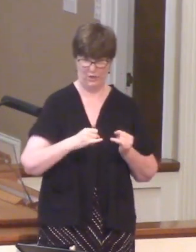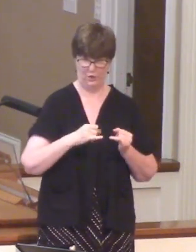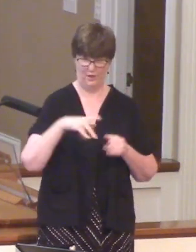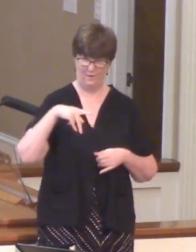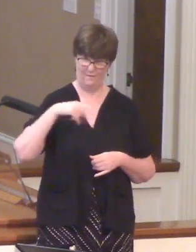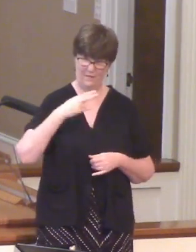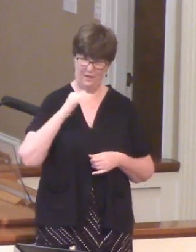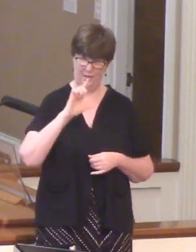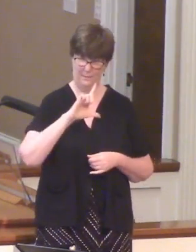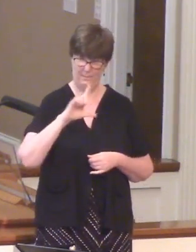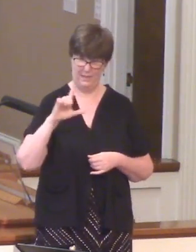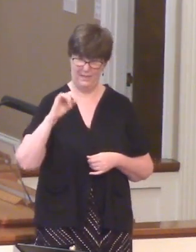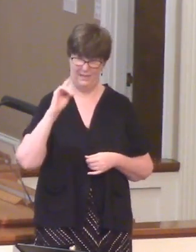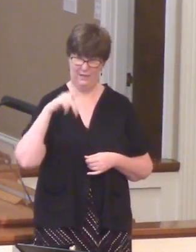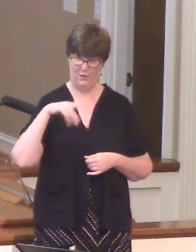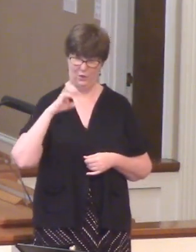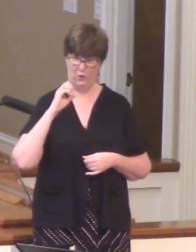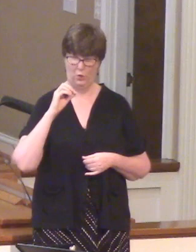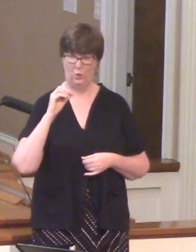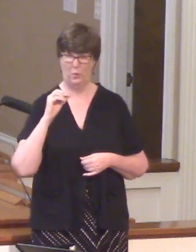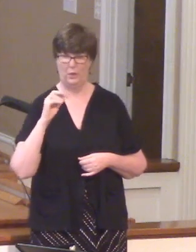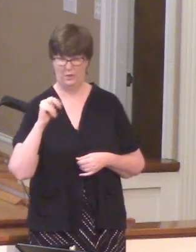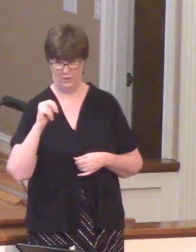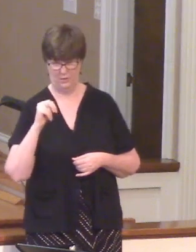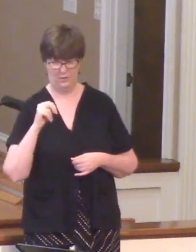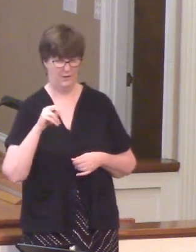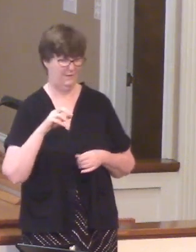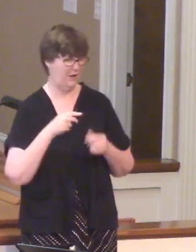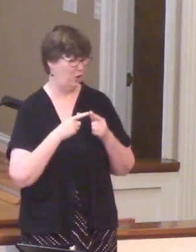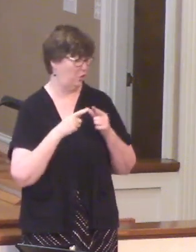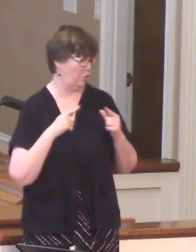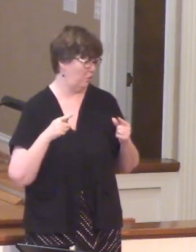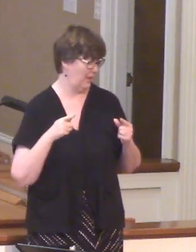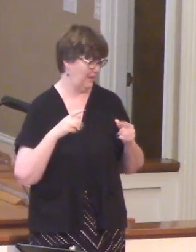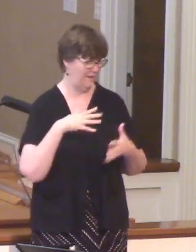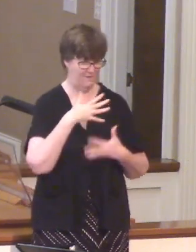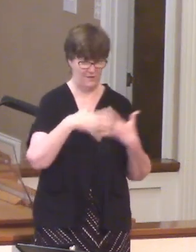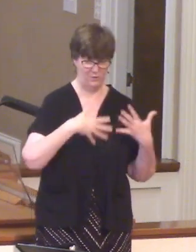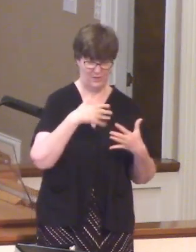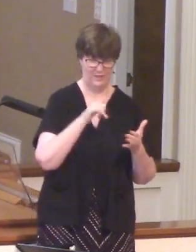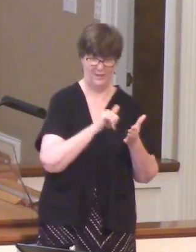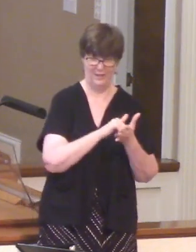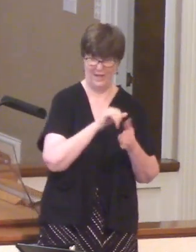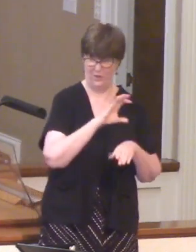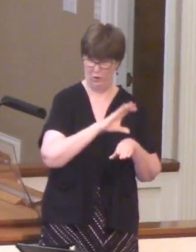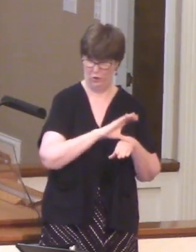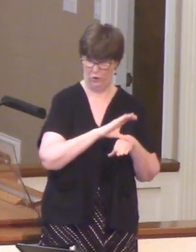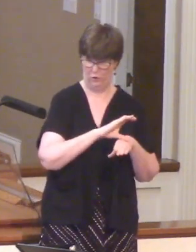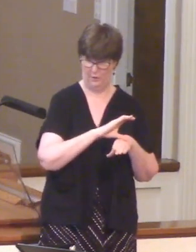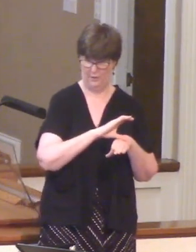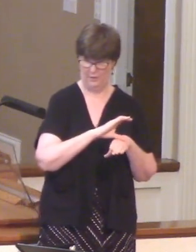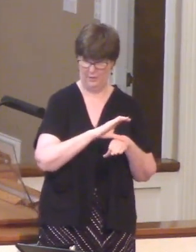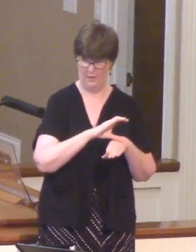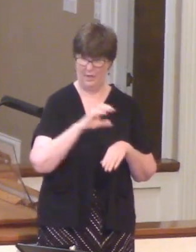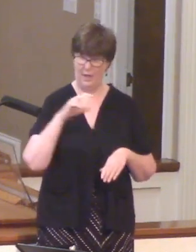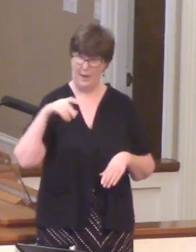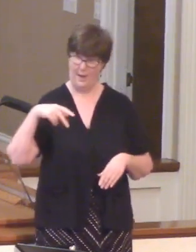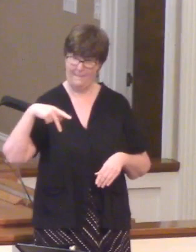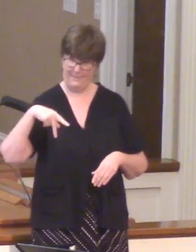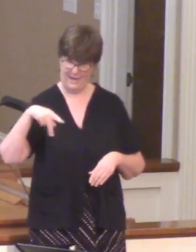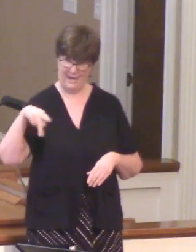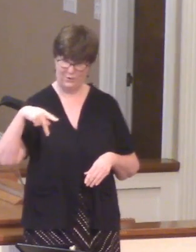our church. We enjoy a beautiful fellowship with that congregation. Pastor George and his wife,